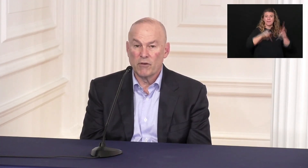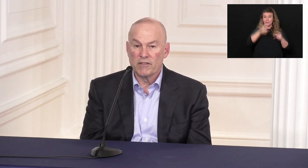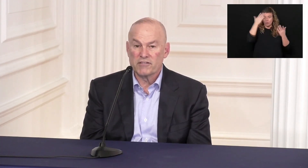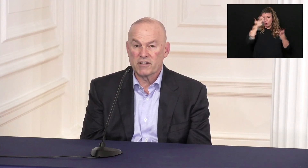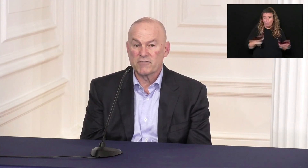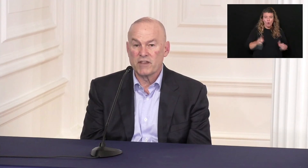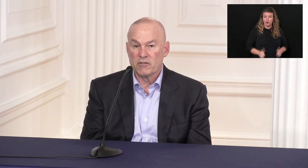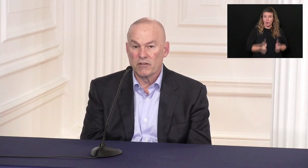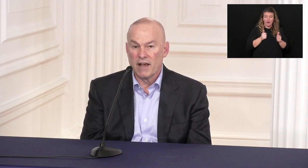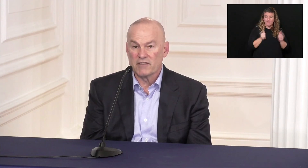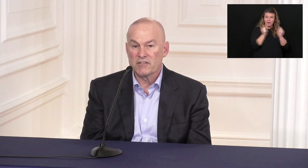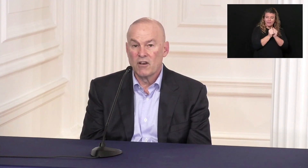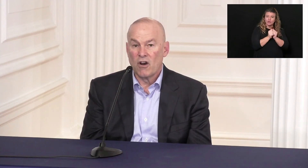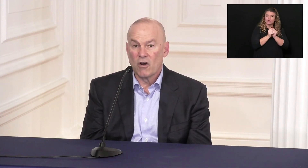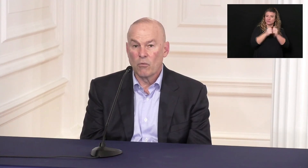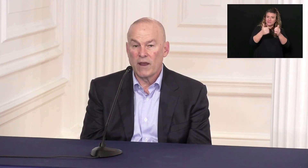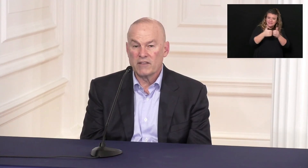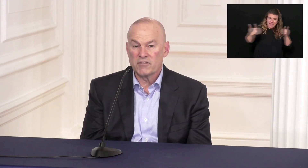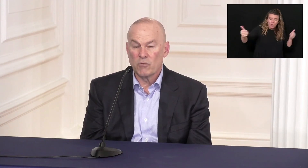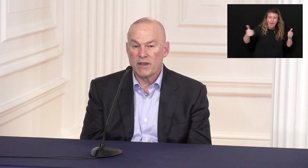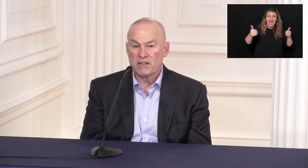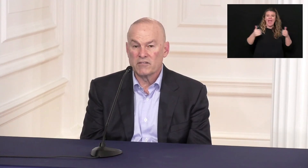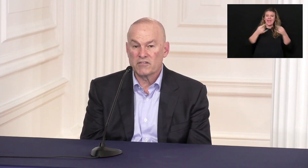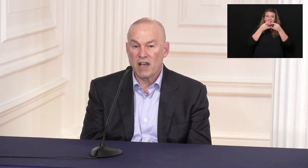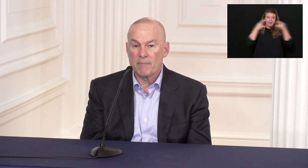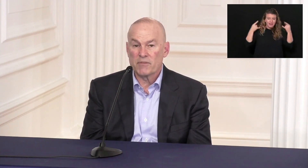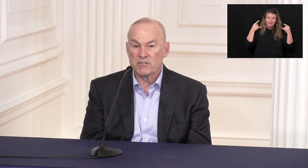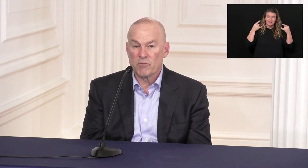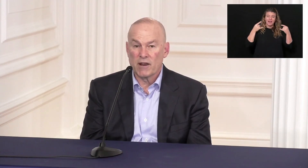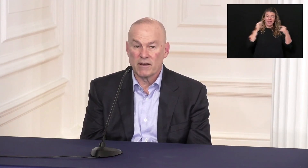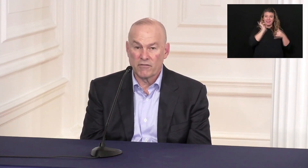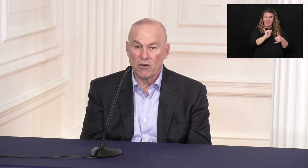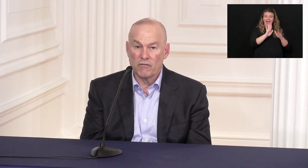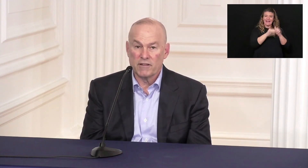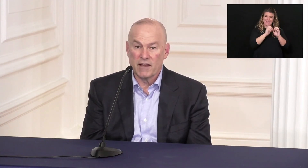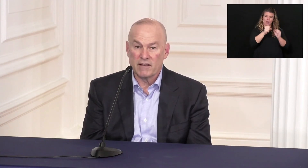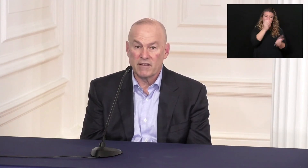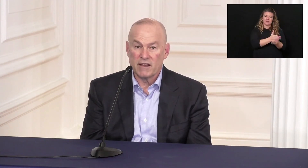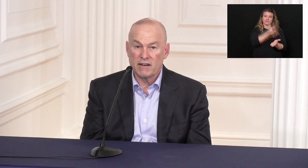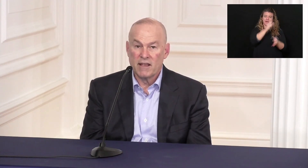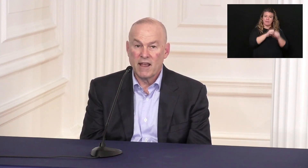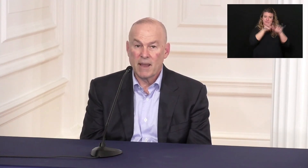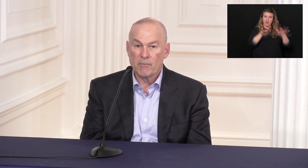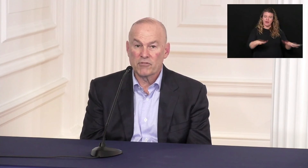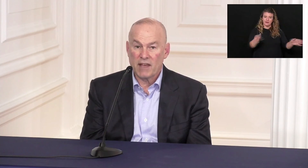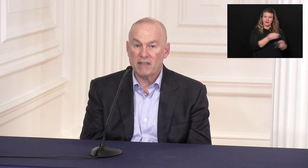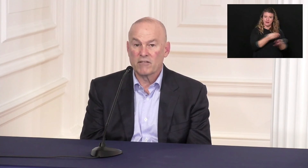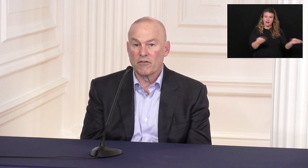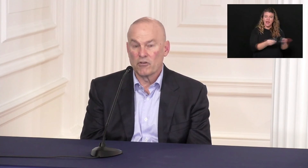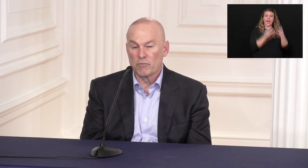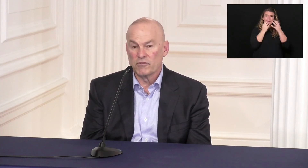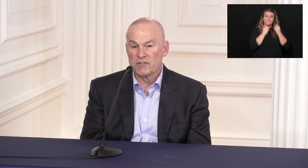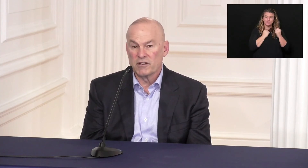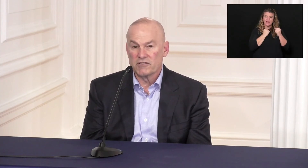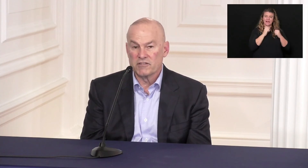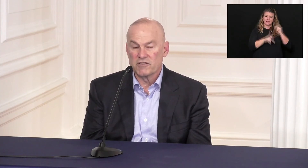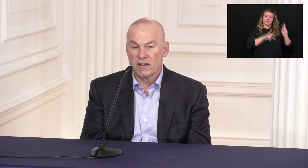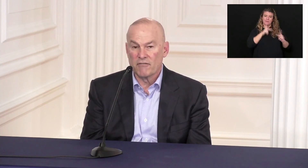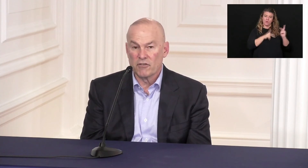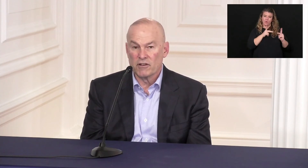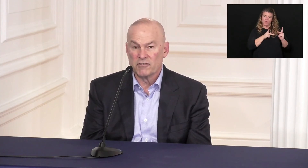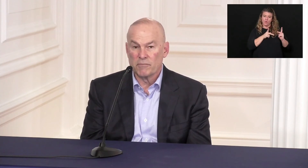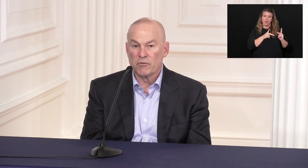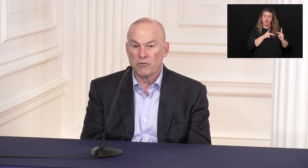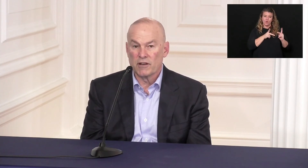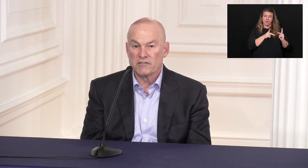live with 6 feet or less, are ways that we can stop the spread of COVID-19 and protect the vulnerable citizens the